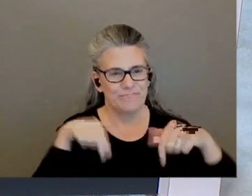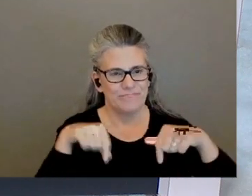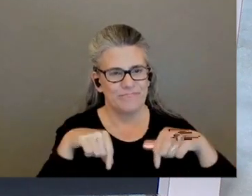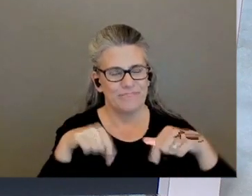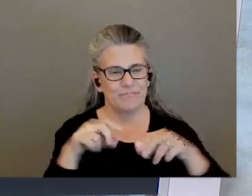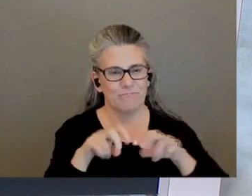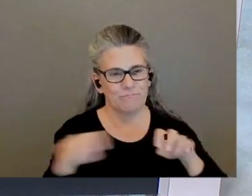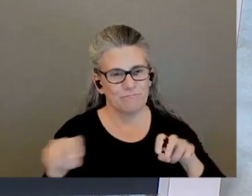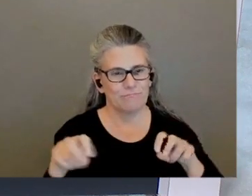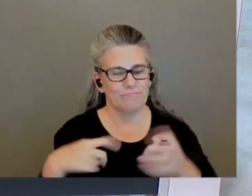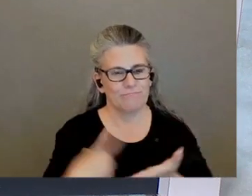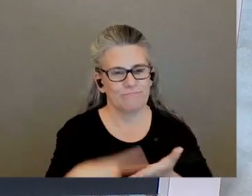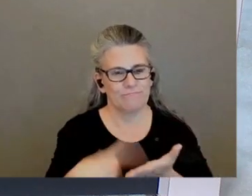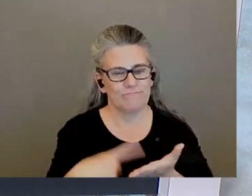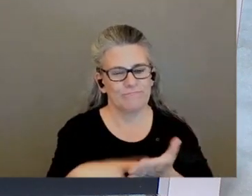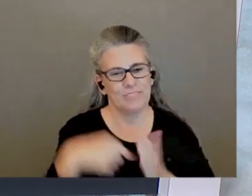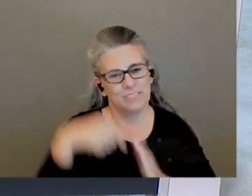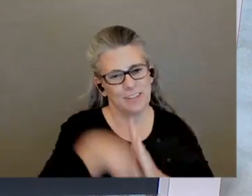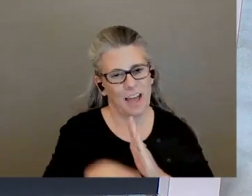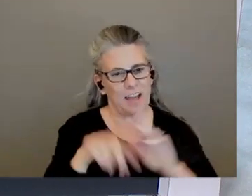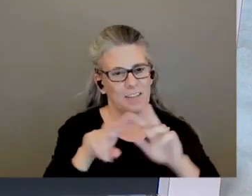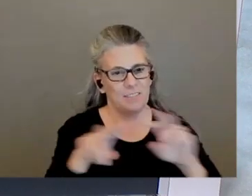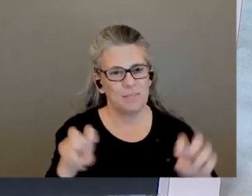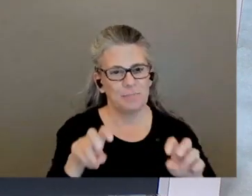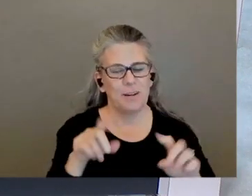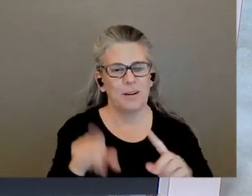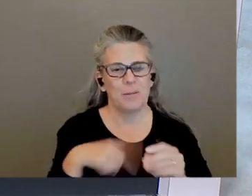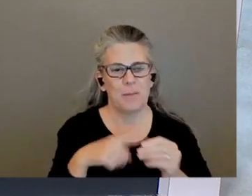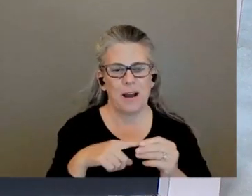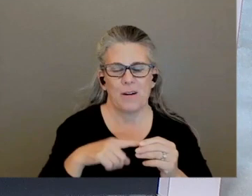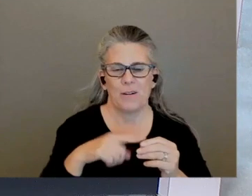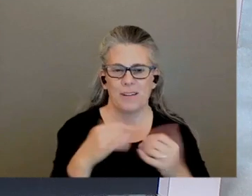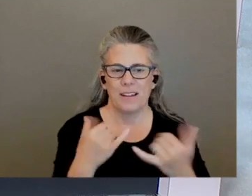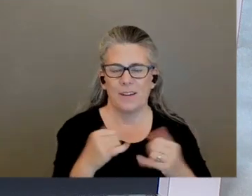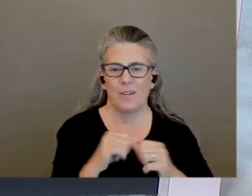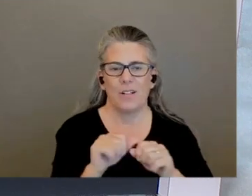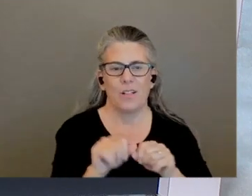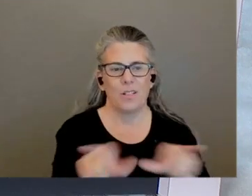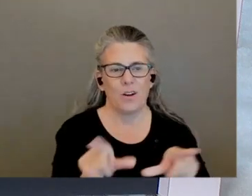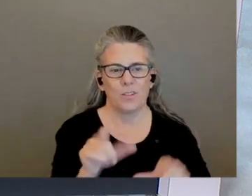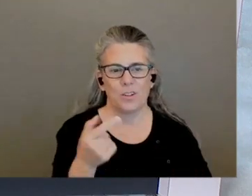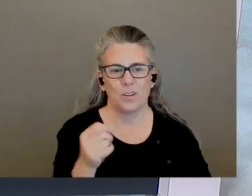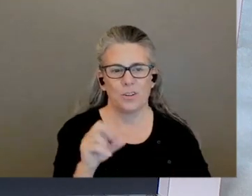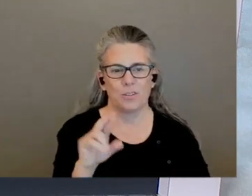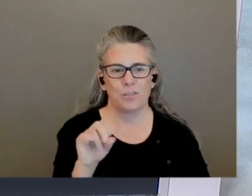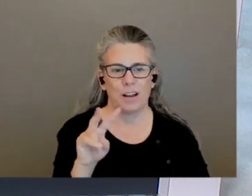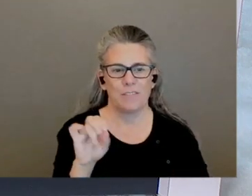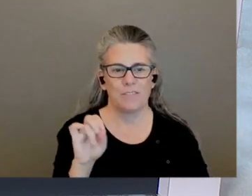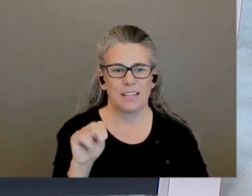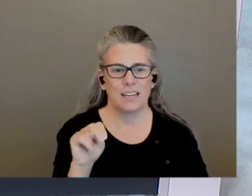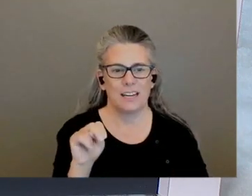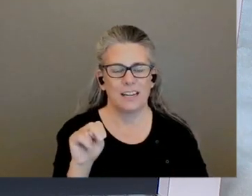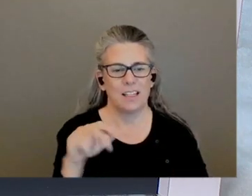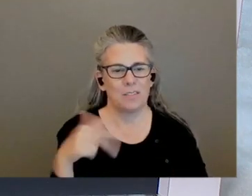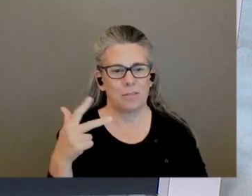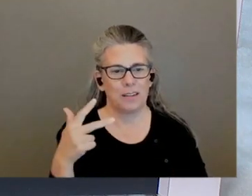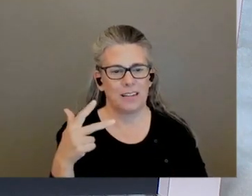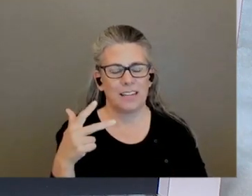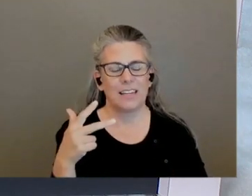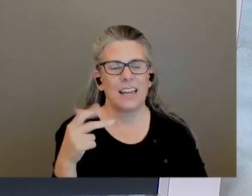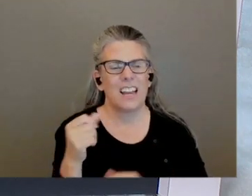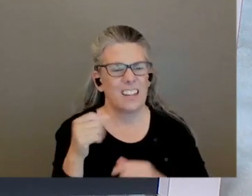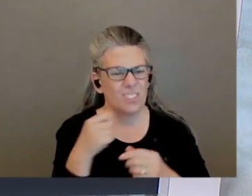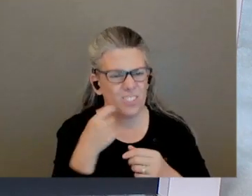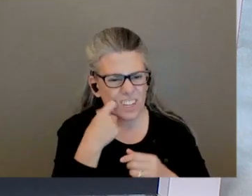about the launch of Graviton3 that was just announced in Adam's keynote this morning. I'm